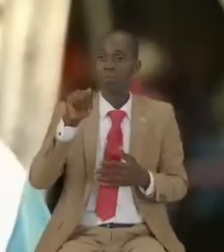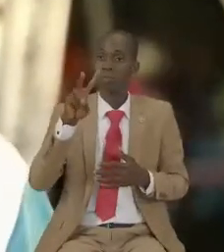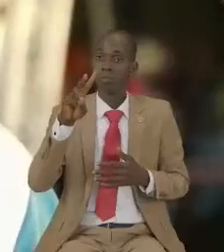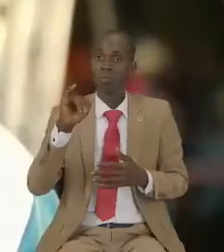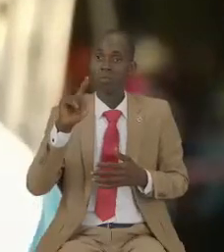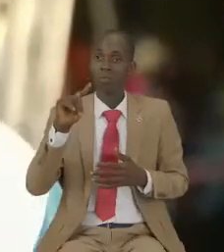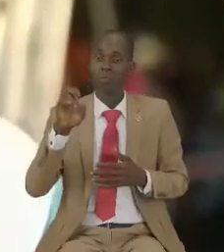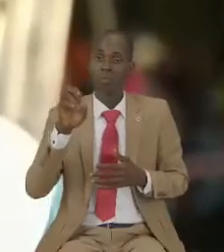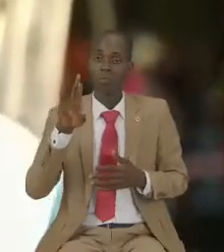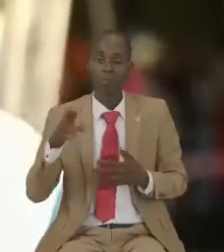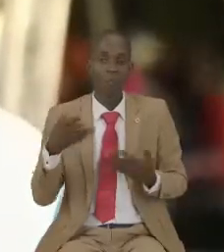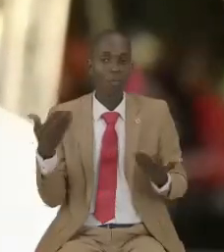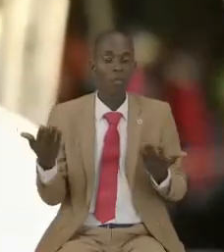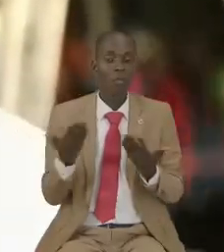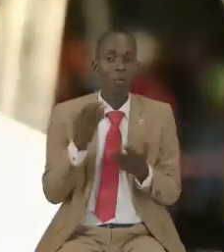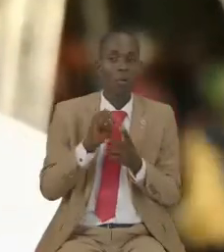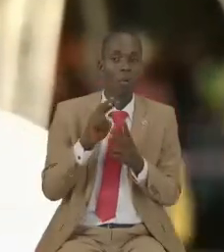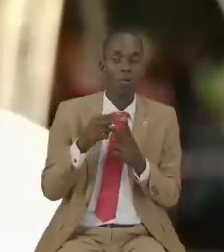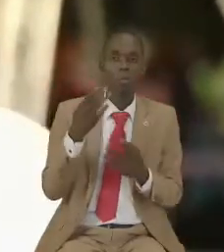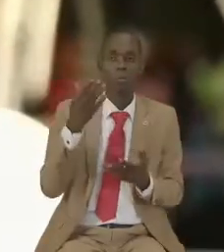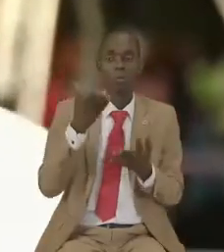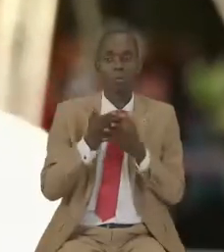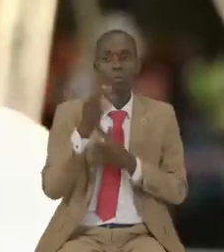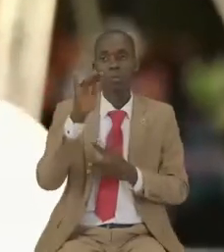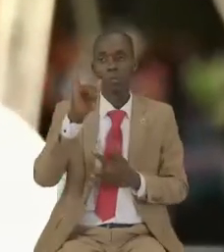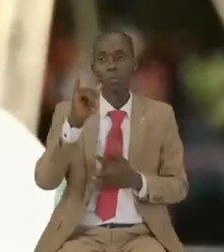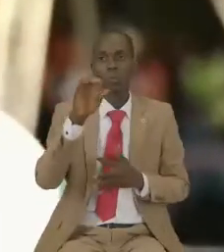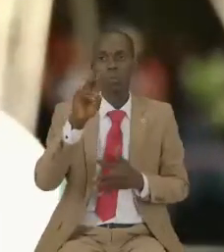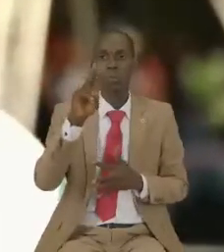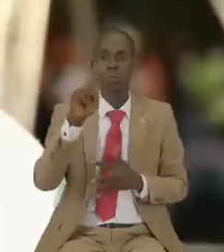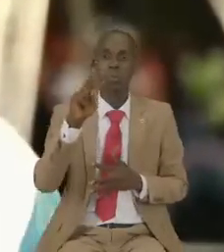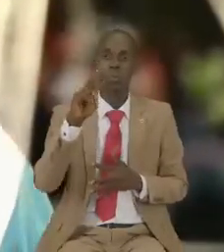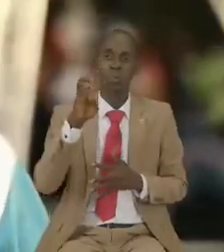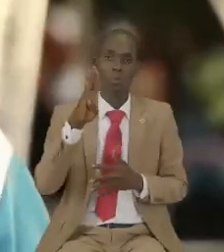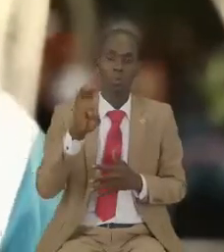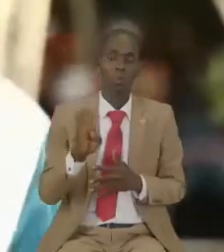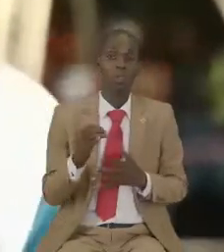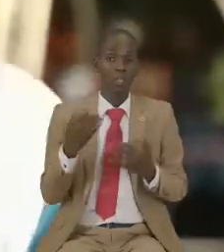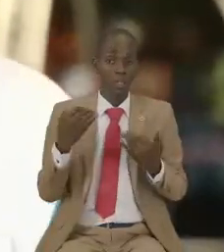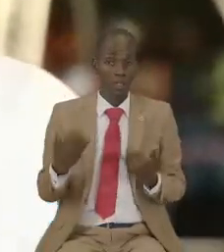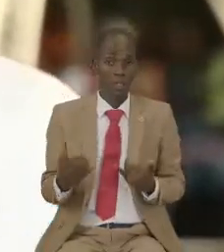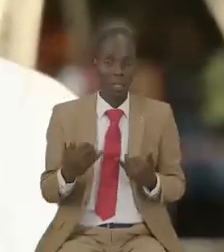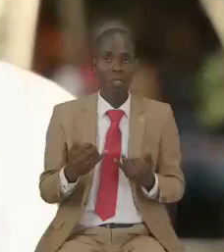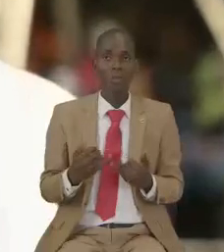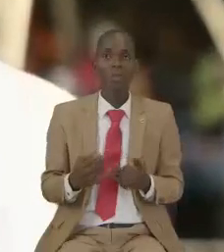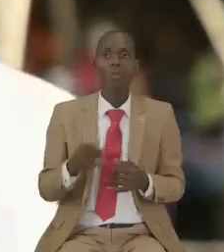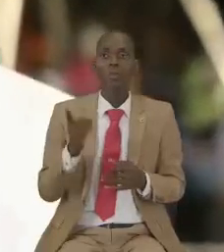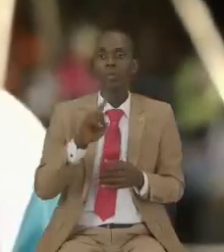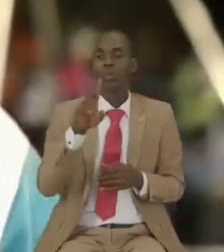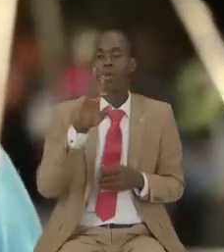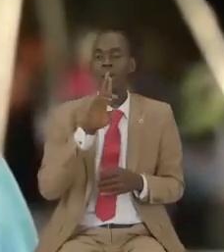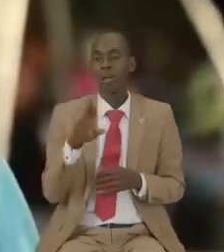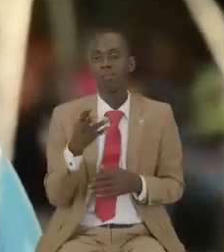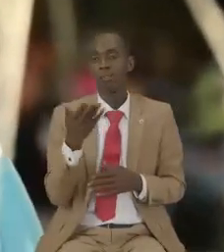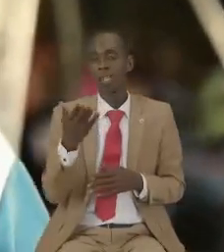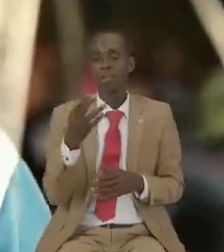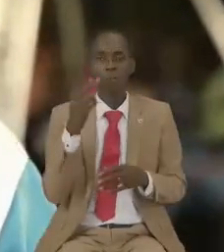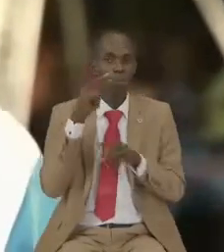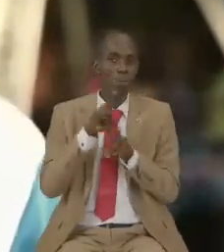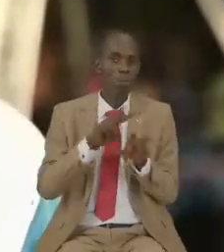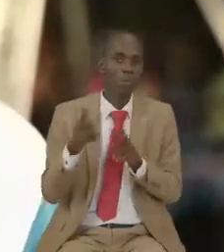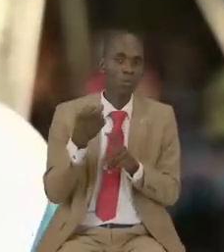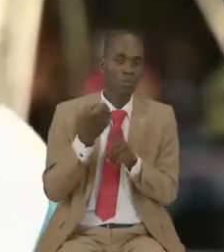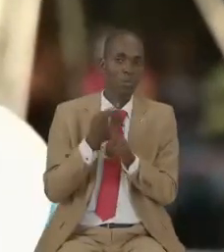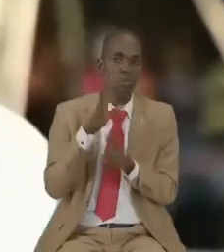go online. This is the time to fill the form right there online, in the comfort of your room. You are there standing by, doing whatever